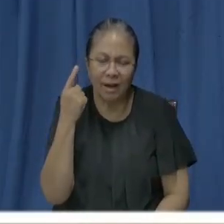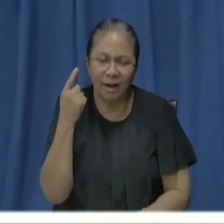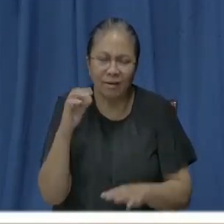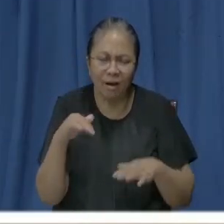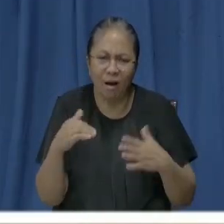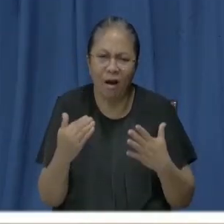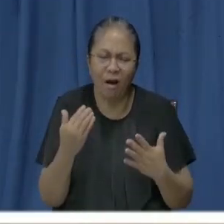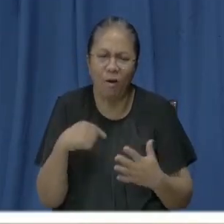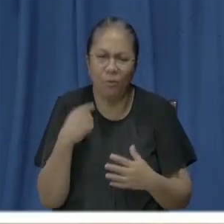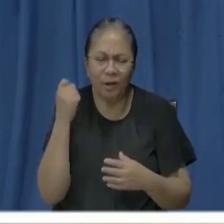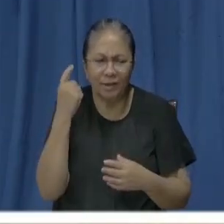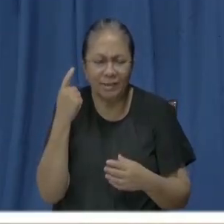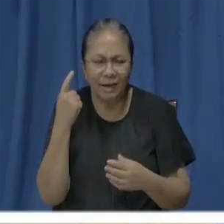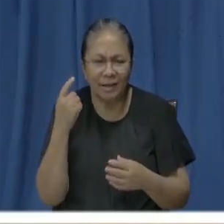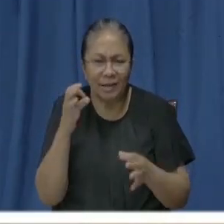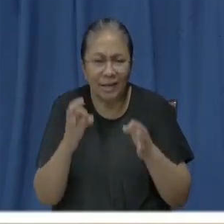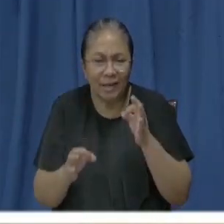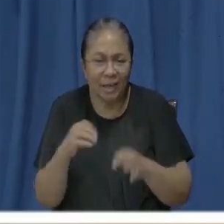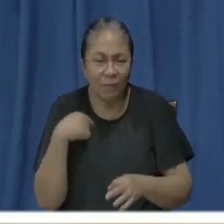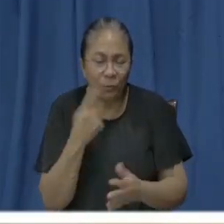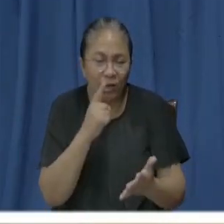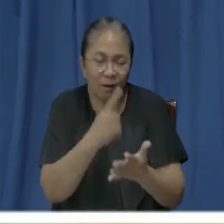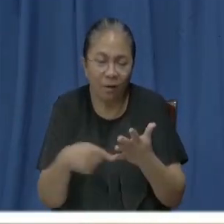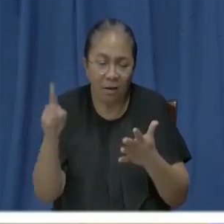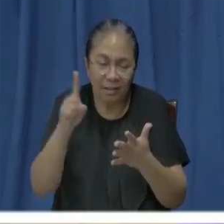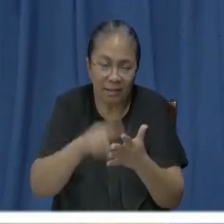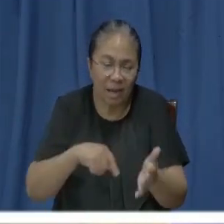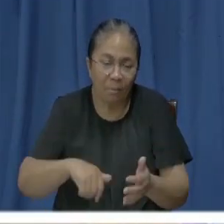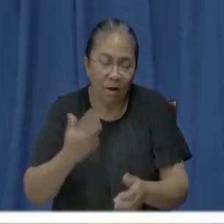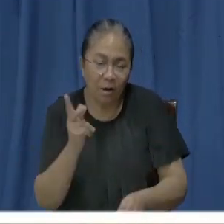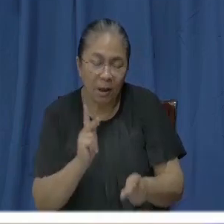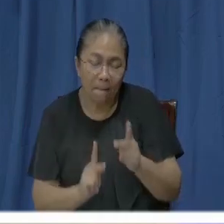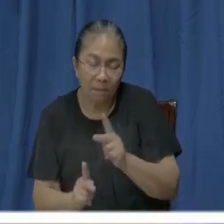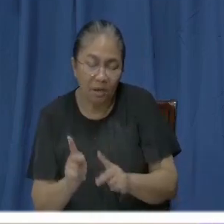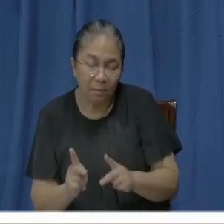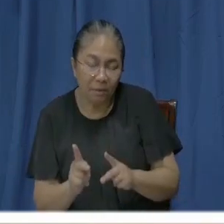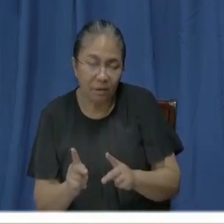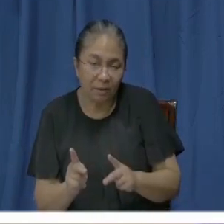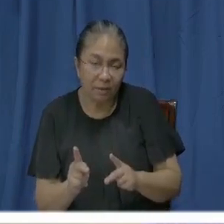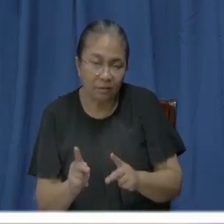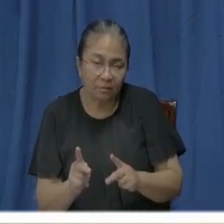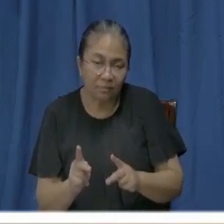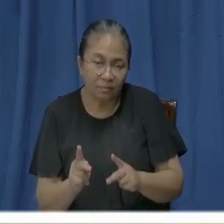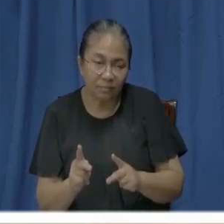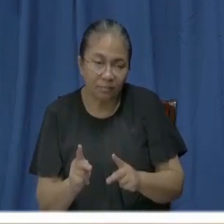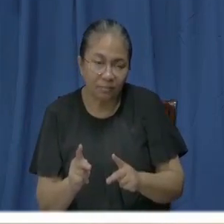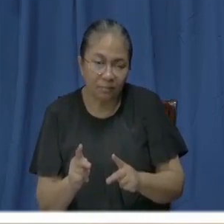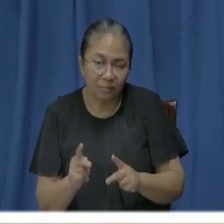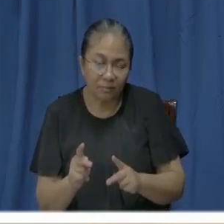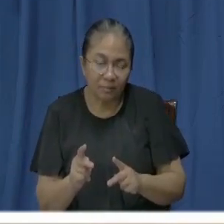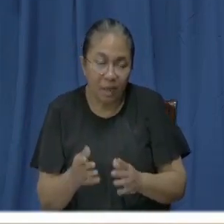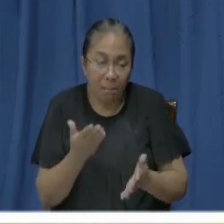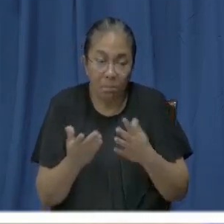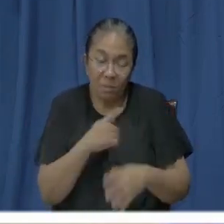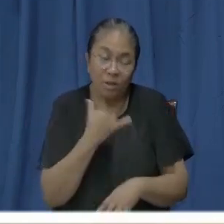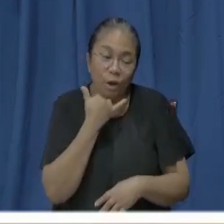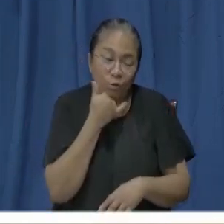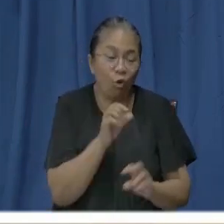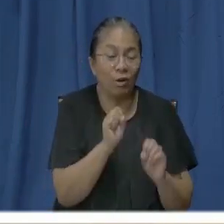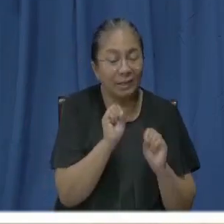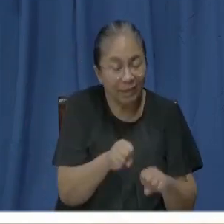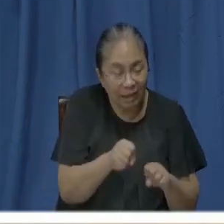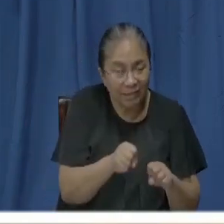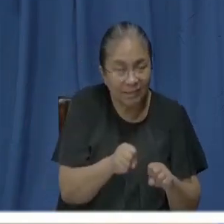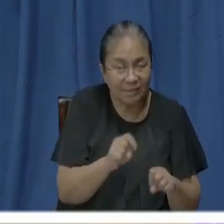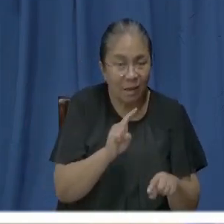the condemnation of other people, even if we believe they absolutely deserve it, is really